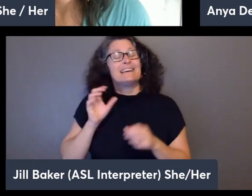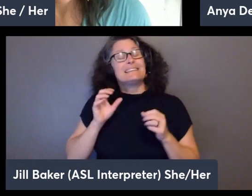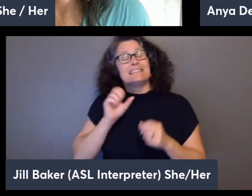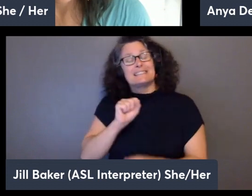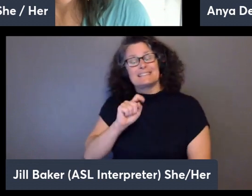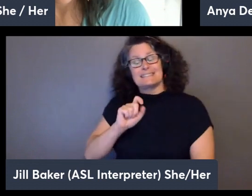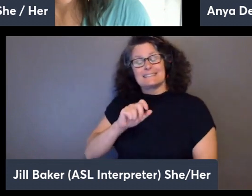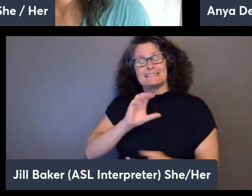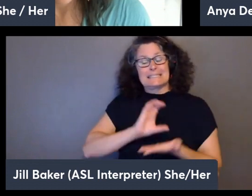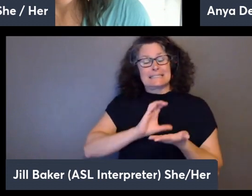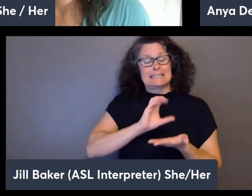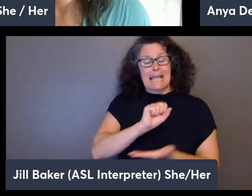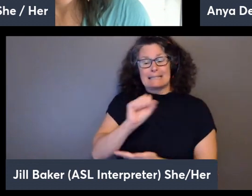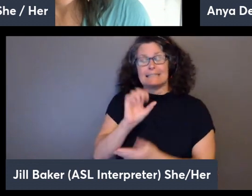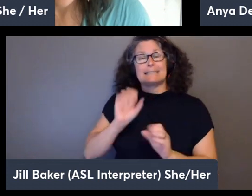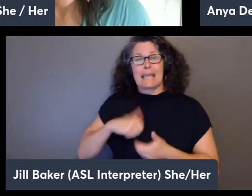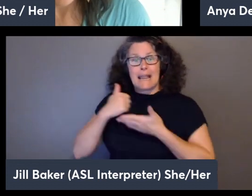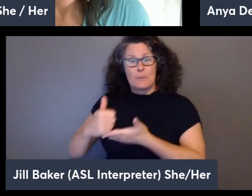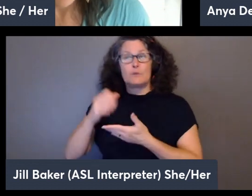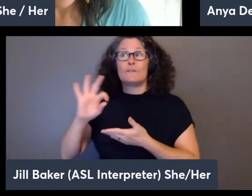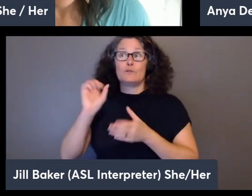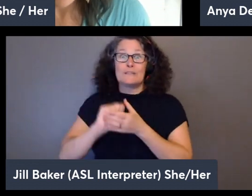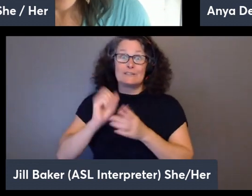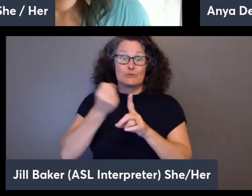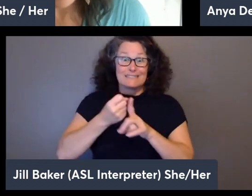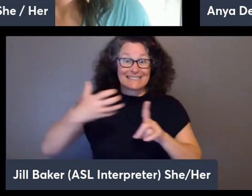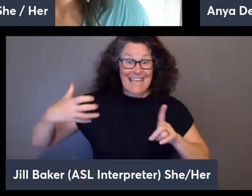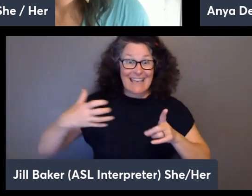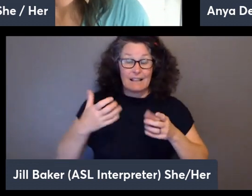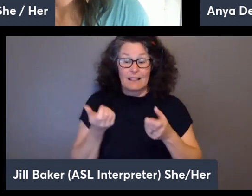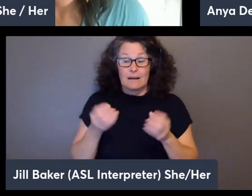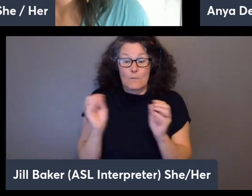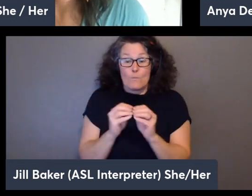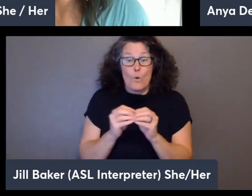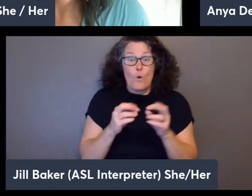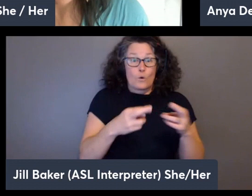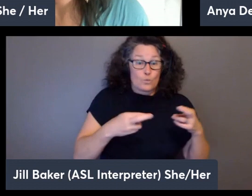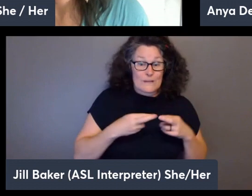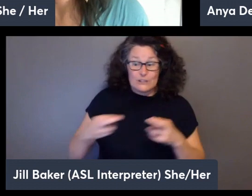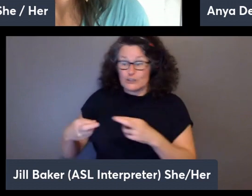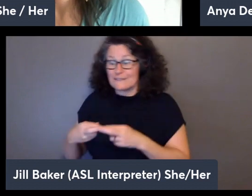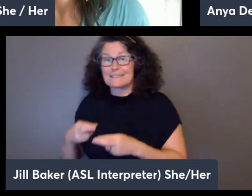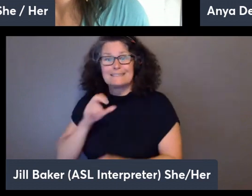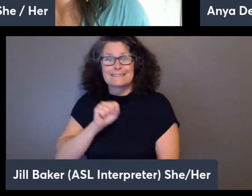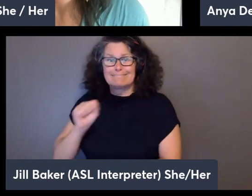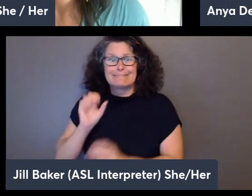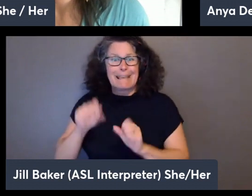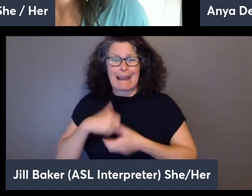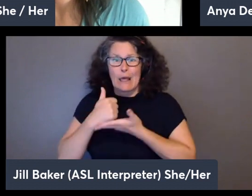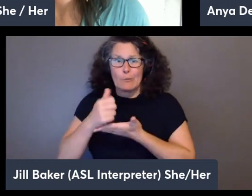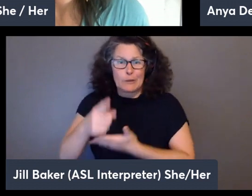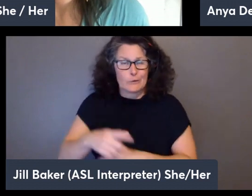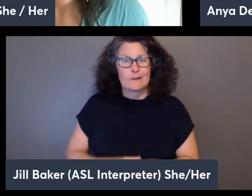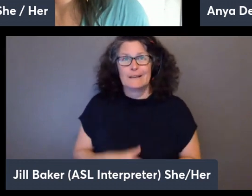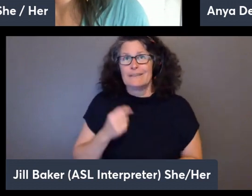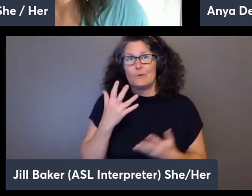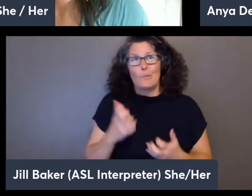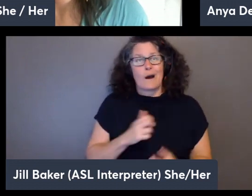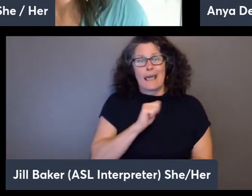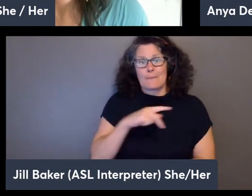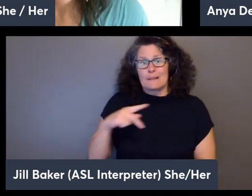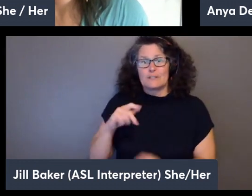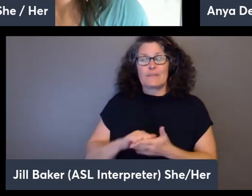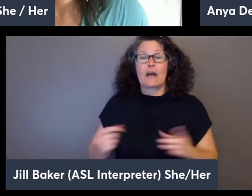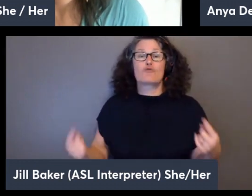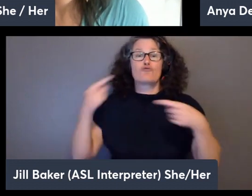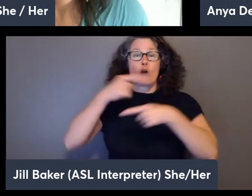If you need to scale your application to multiple regions, StackSets can help here. So if you want to have application which has